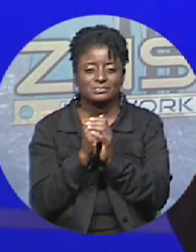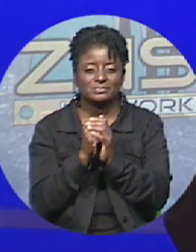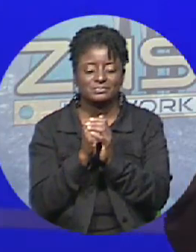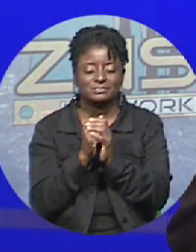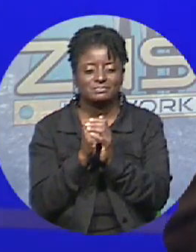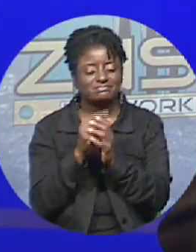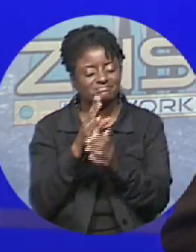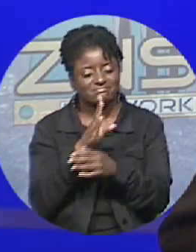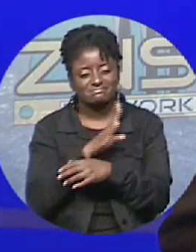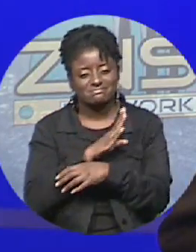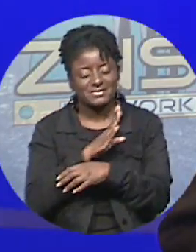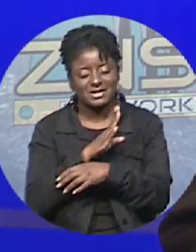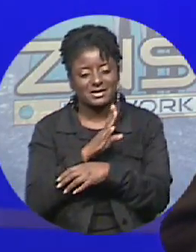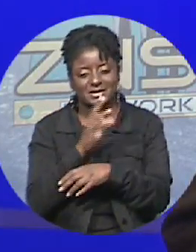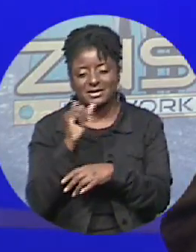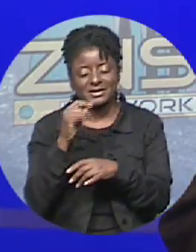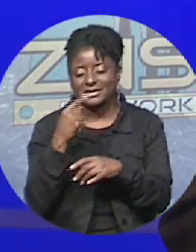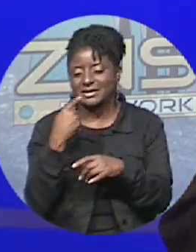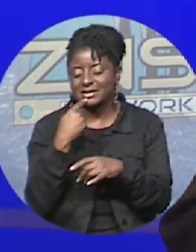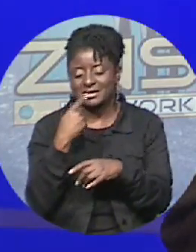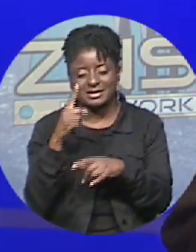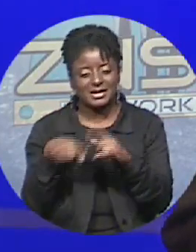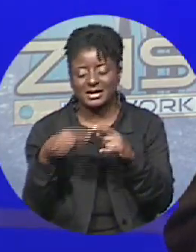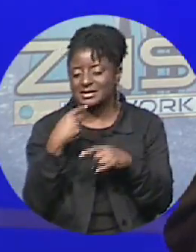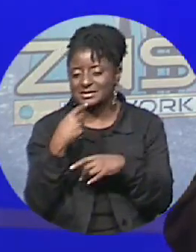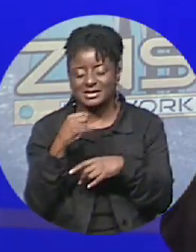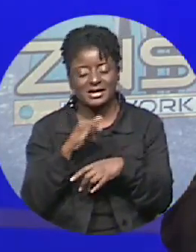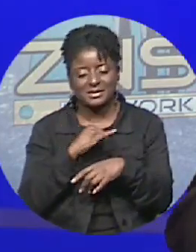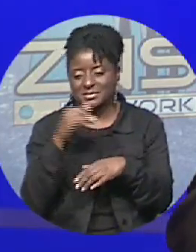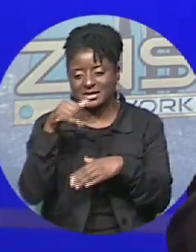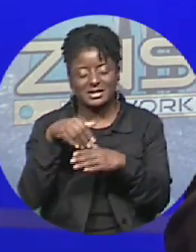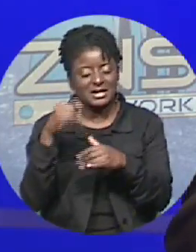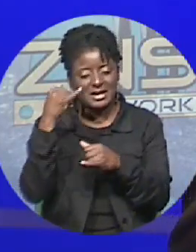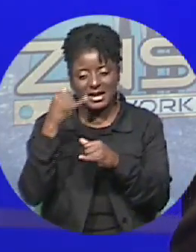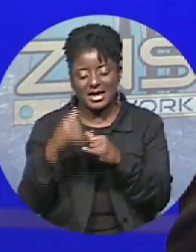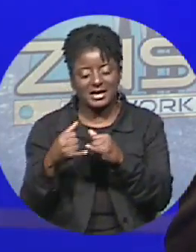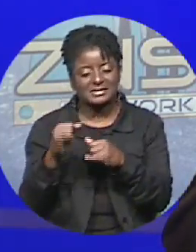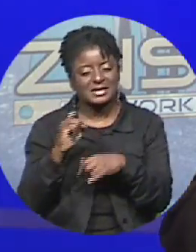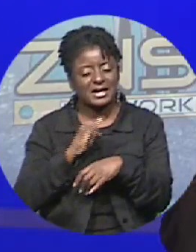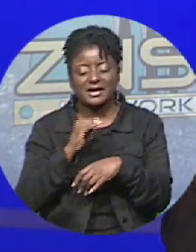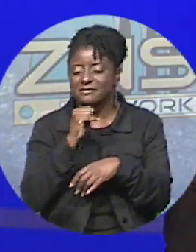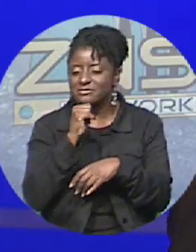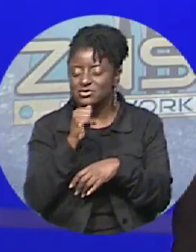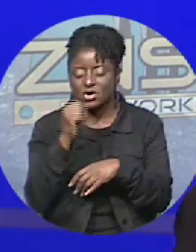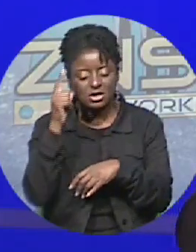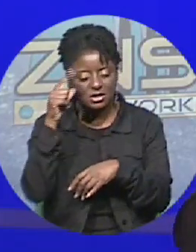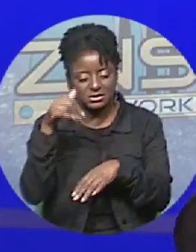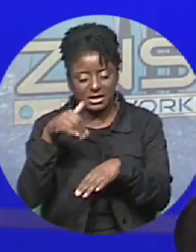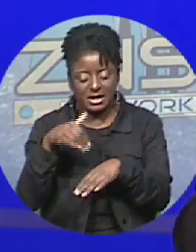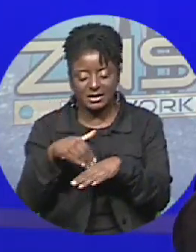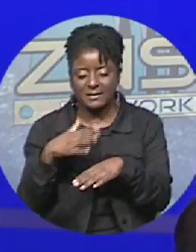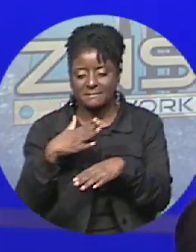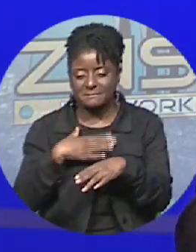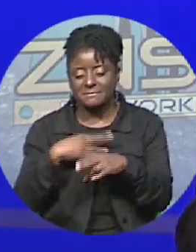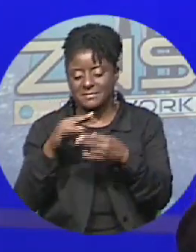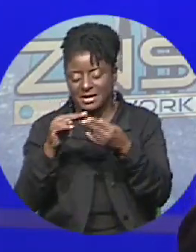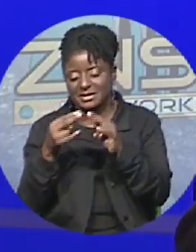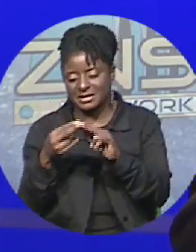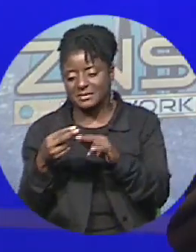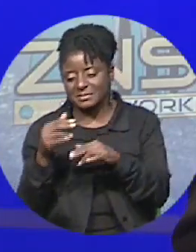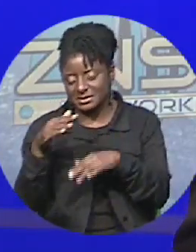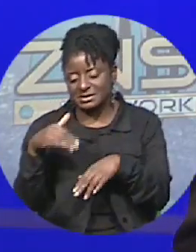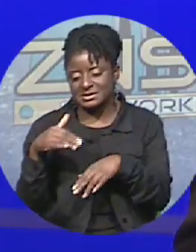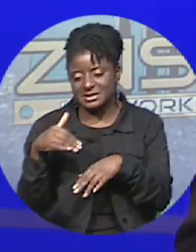Now, Betty, I can't tell you I'm in last place. My bracket hasn't been posted. I actually haven't checked my bracket at all since it's been posted